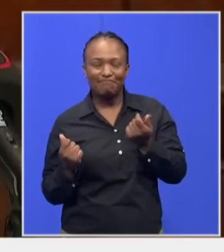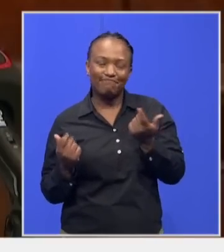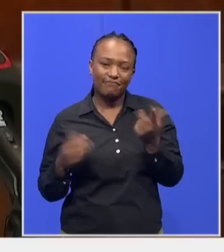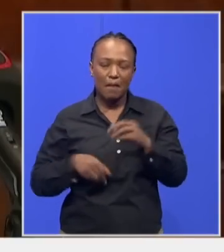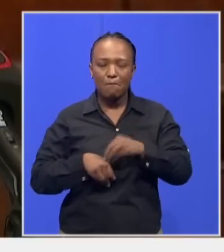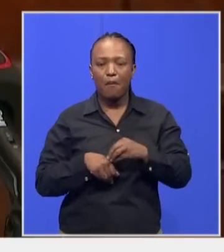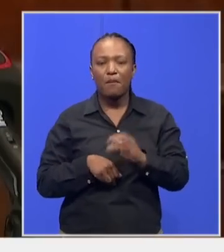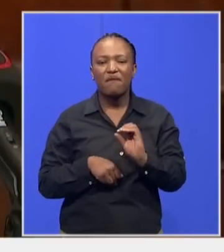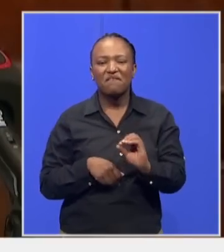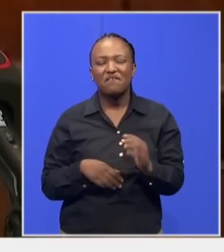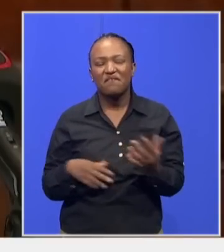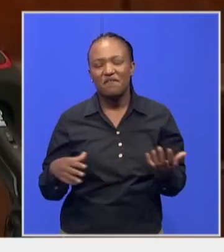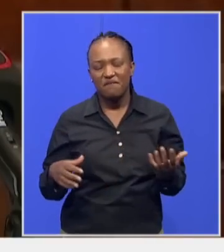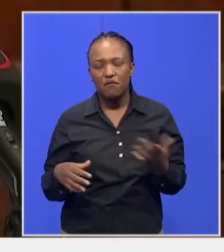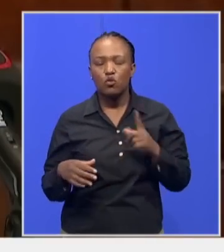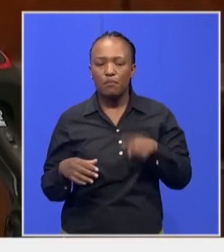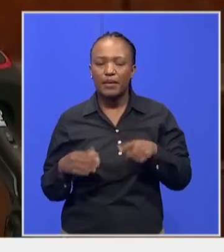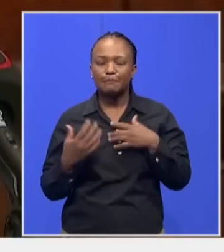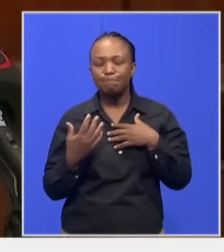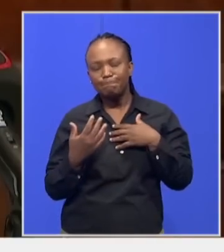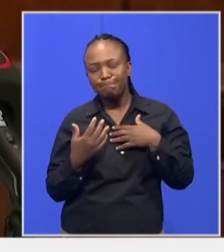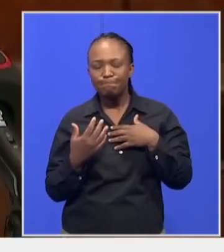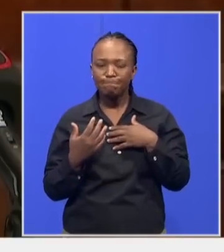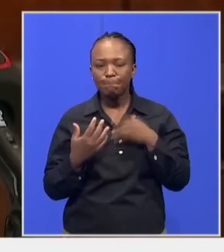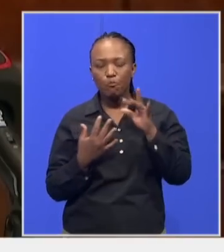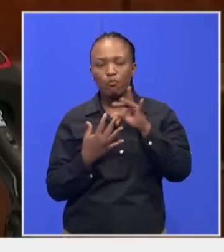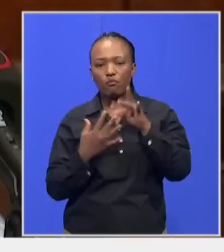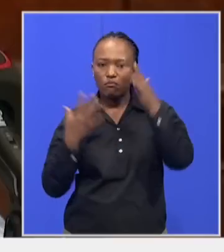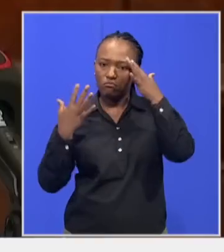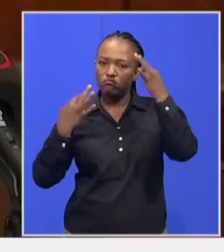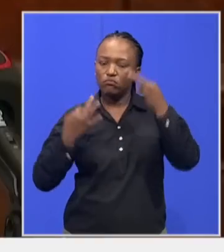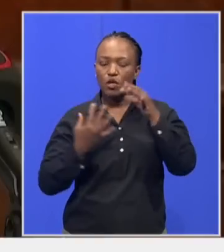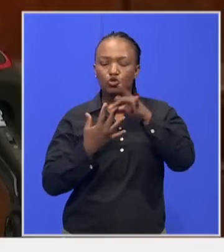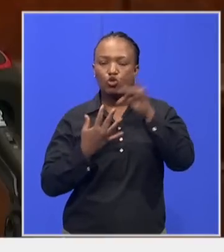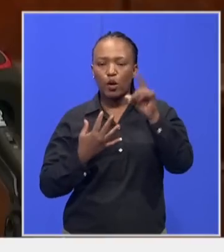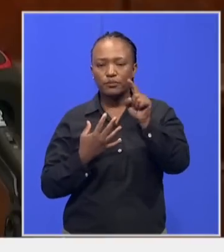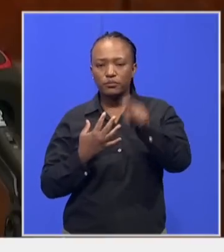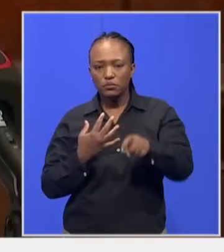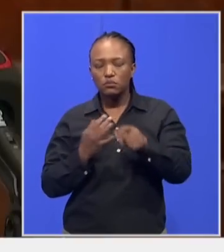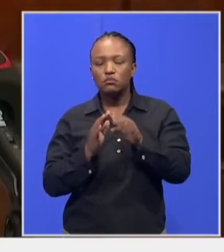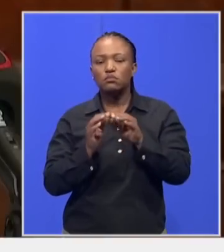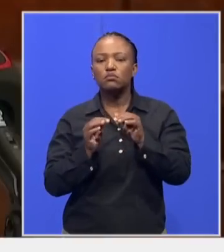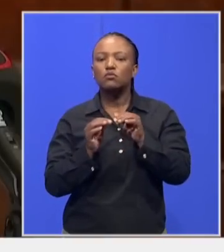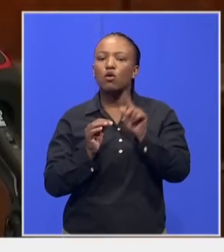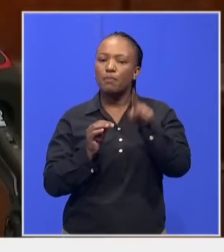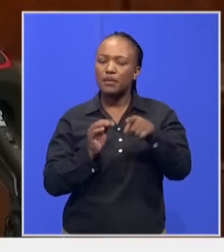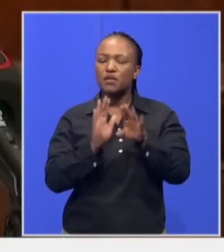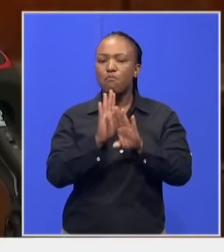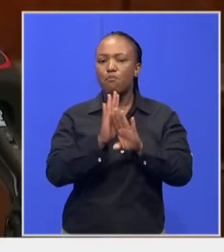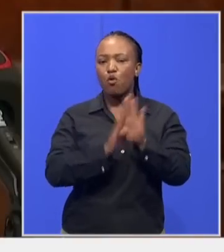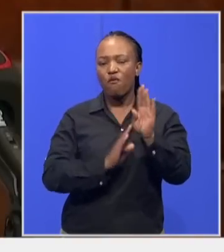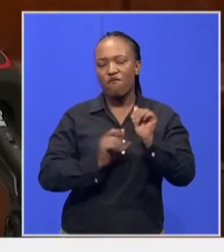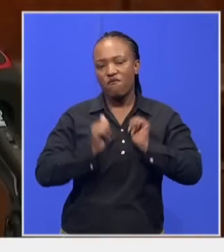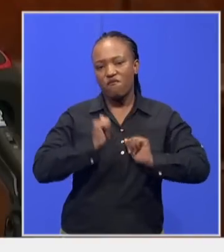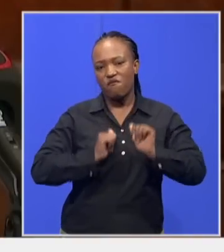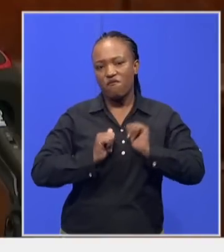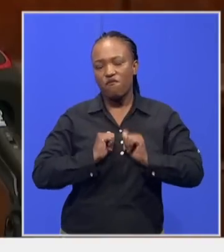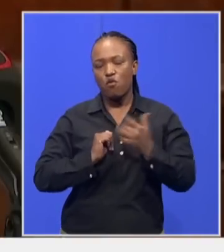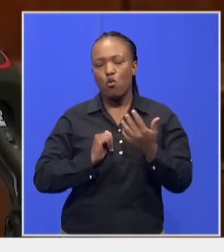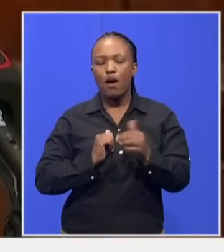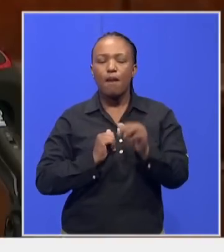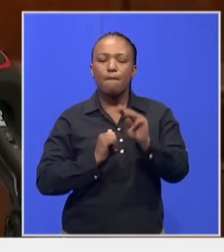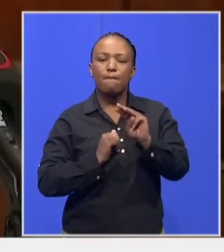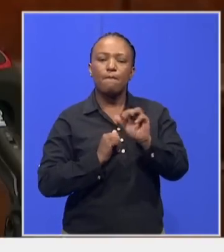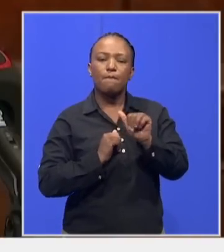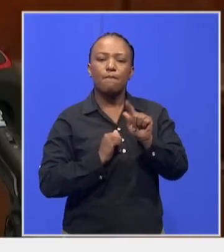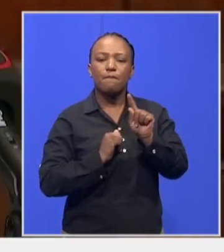are choices that must be made, if you like, to make sure that we improve this performance at Matimba. They go beyond 75%,